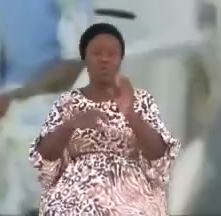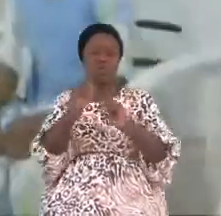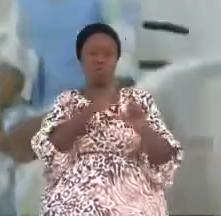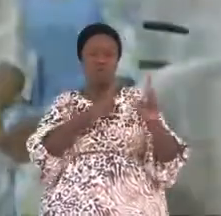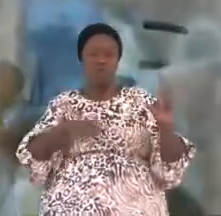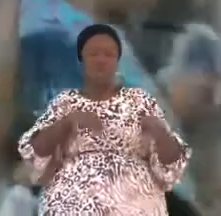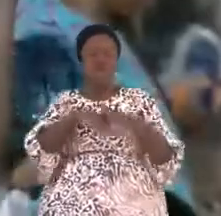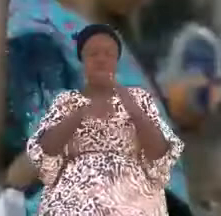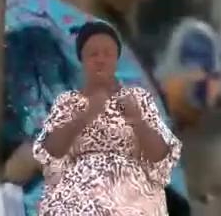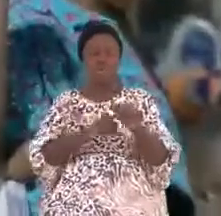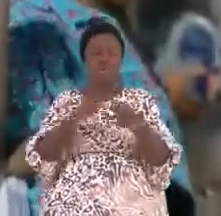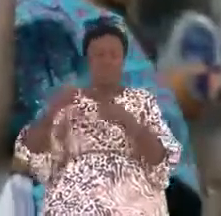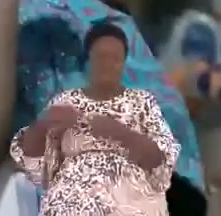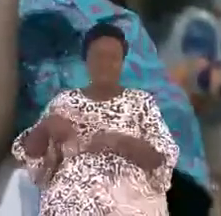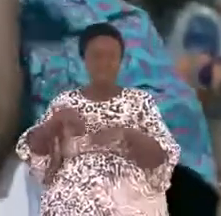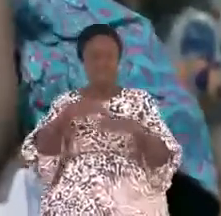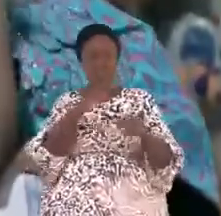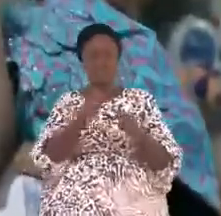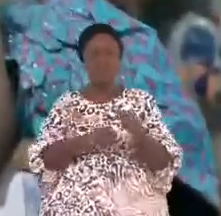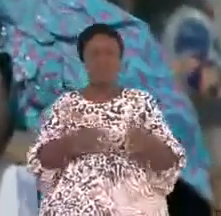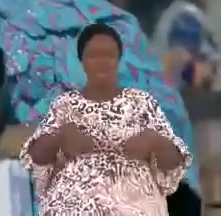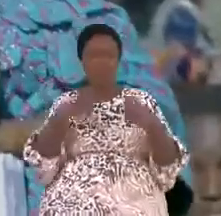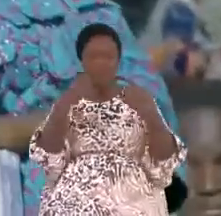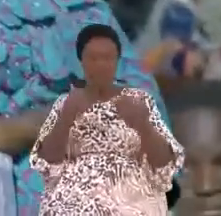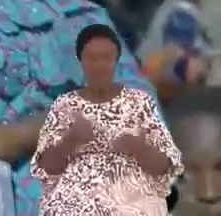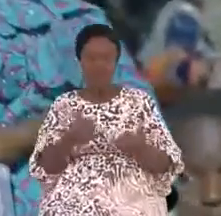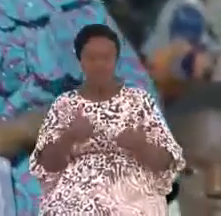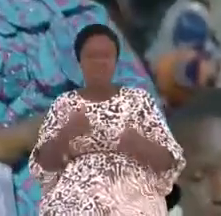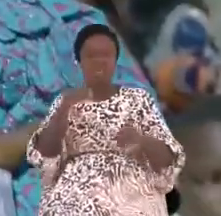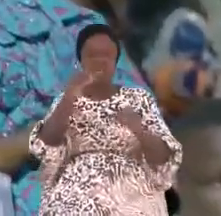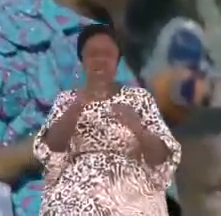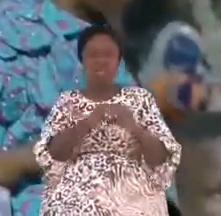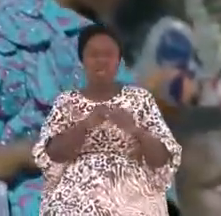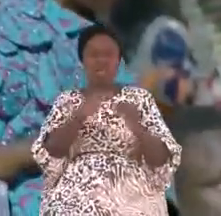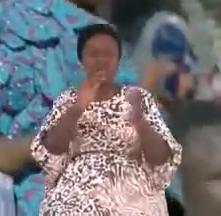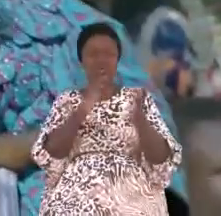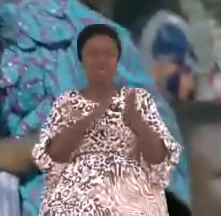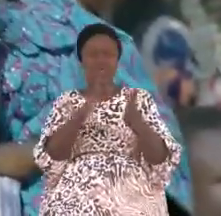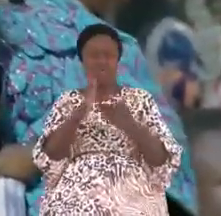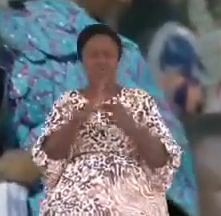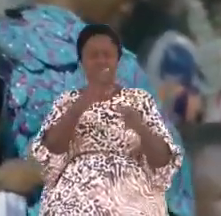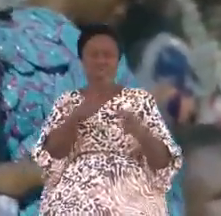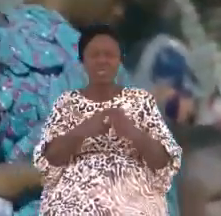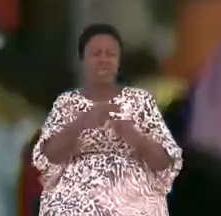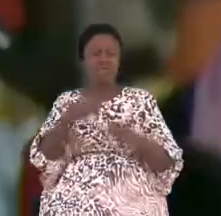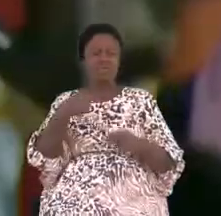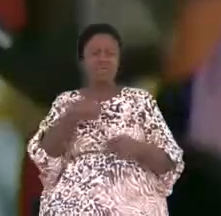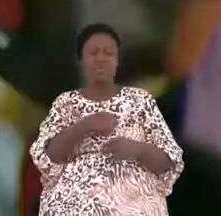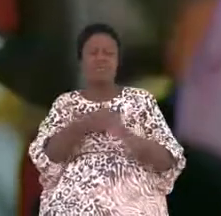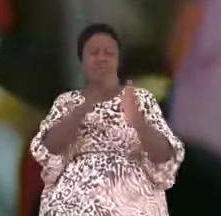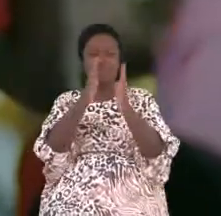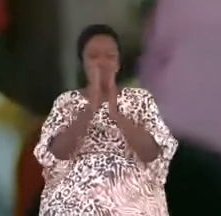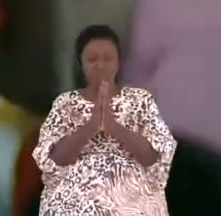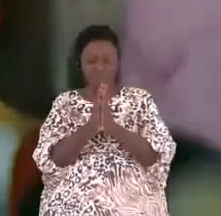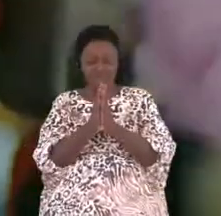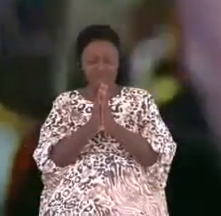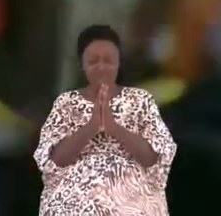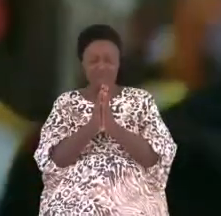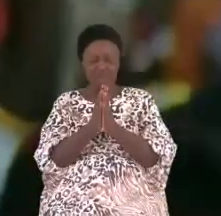every heart every life right now in jesus name we pray